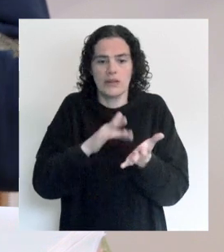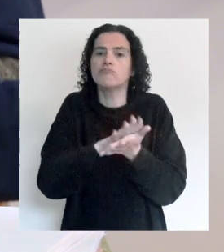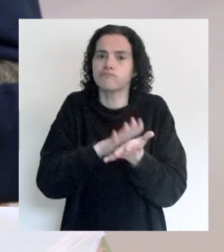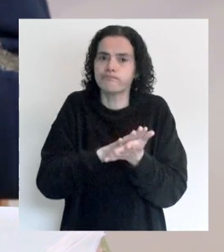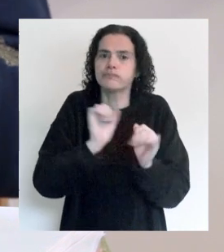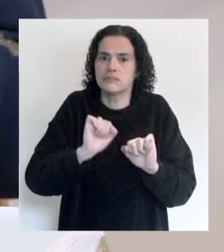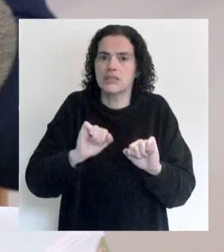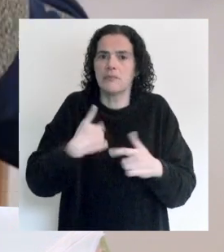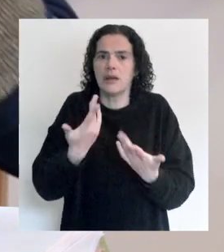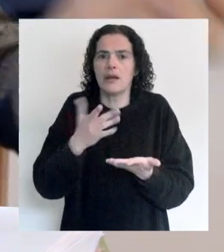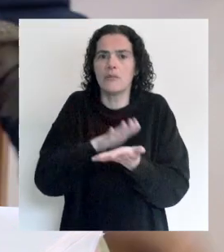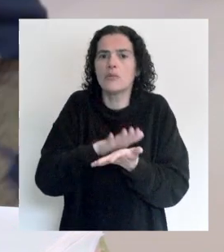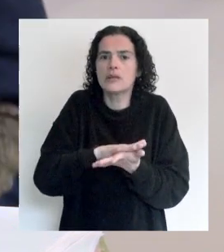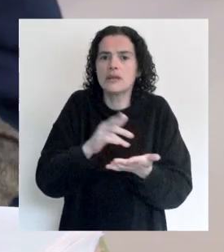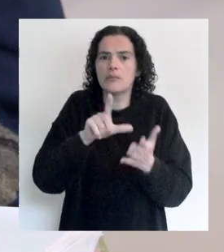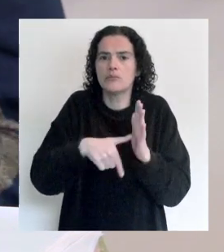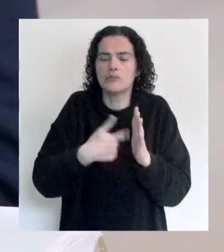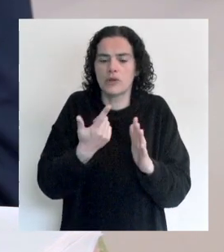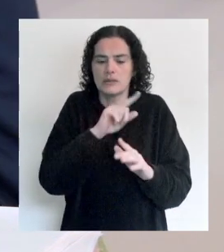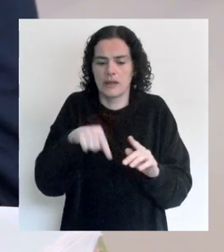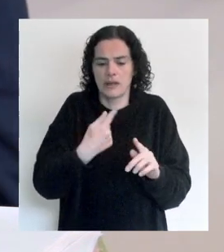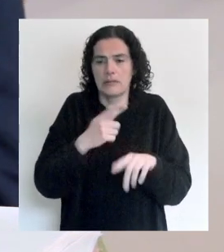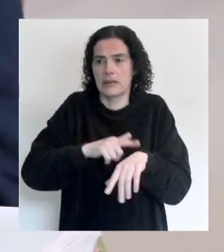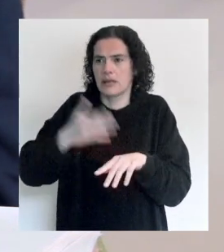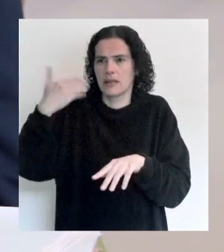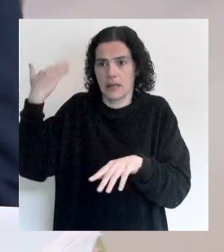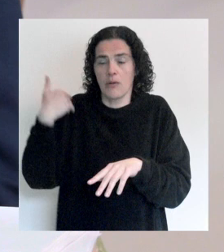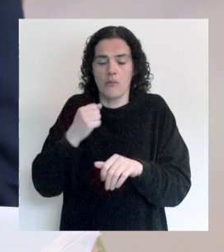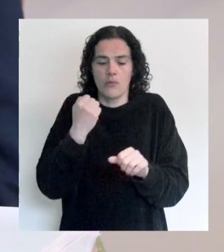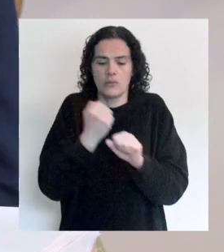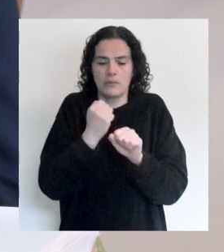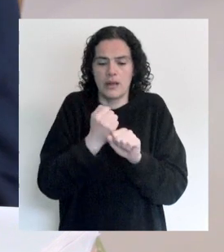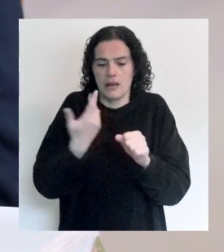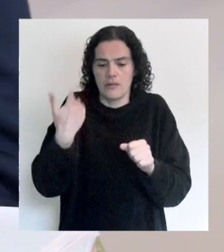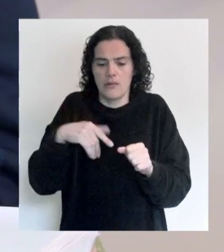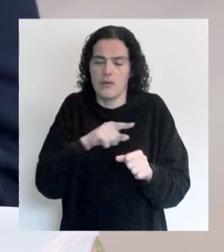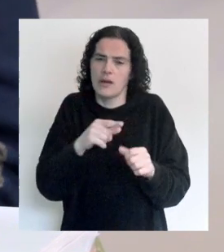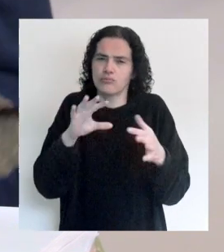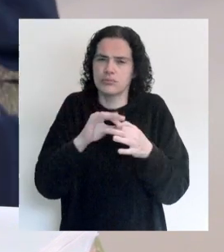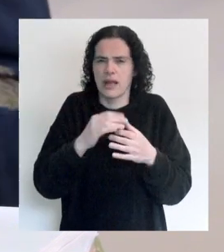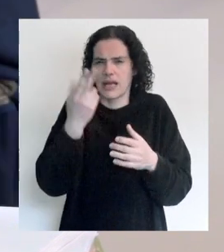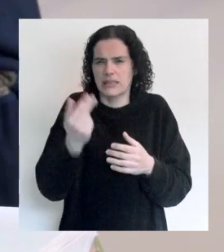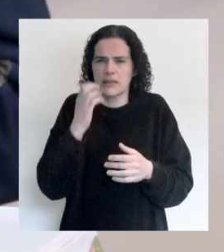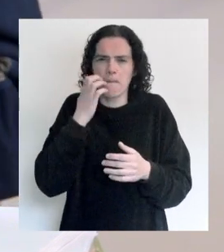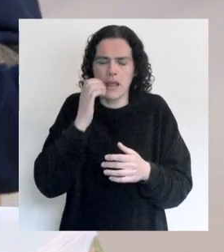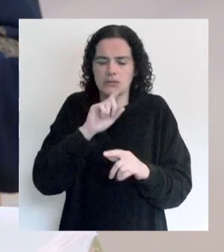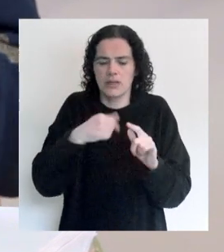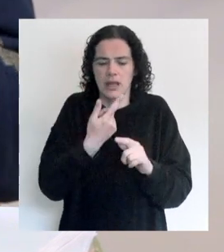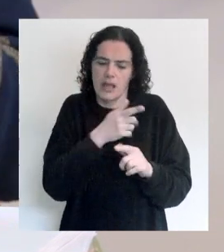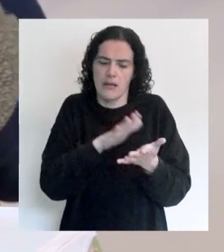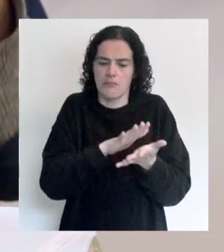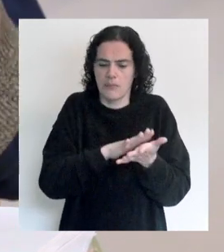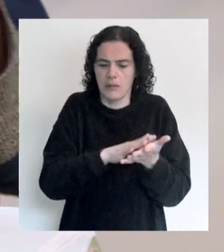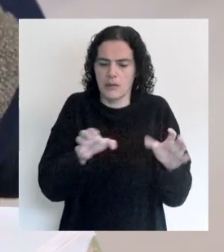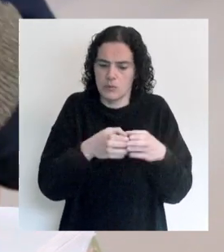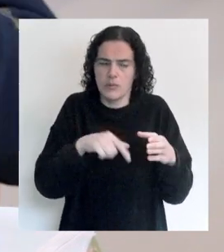a book has been published. It's another publication project we did with Guy Tortosa, who at the time worked at the Délégation des Arts Plastiques and was in charge of all